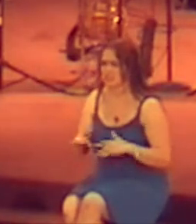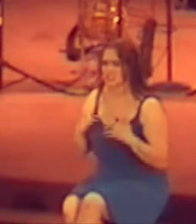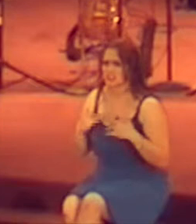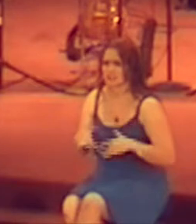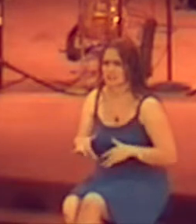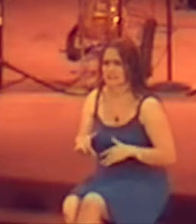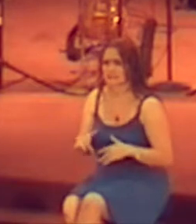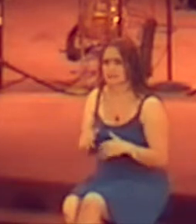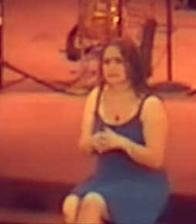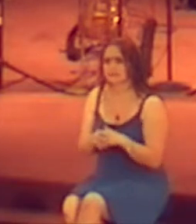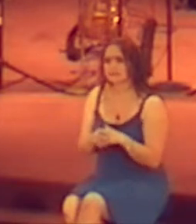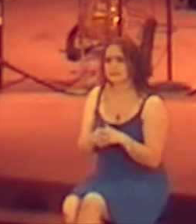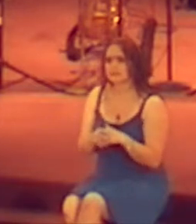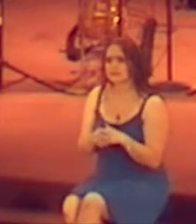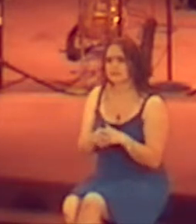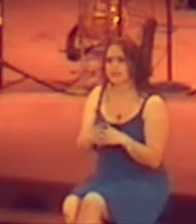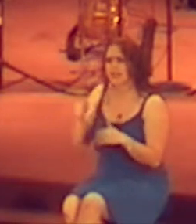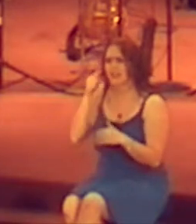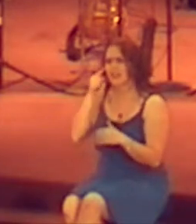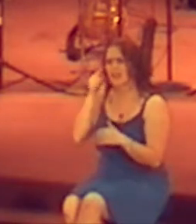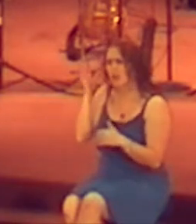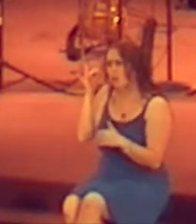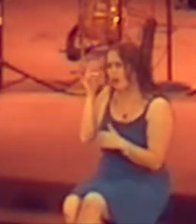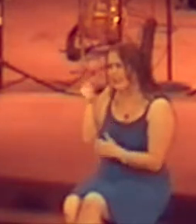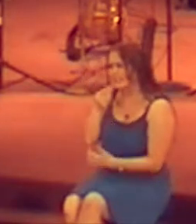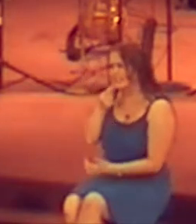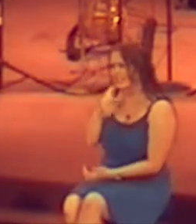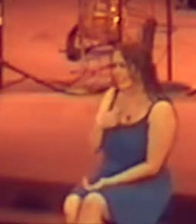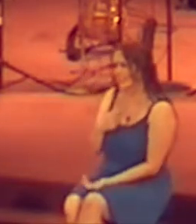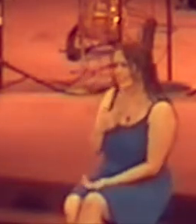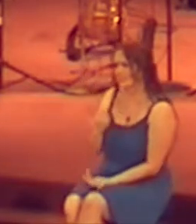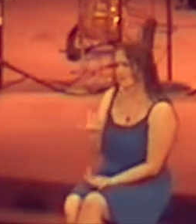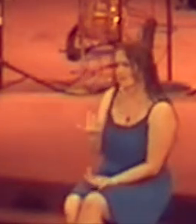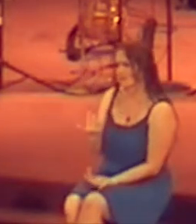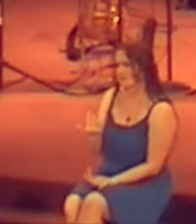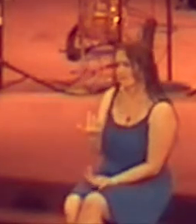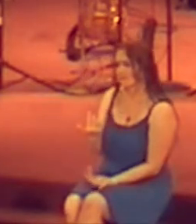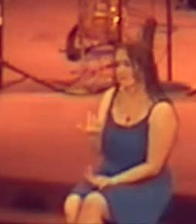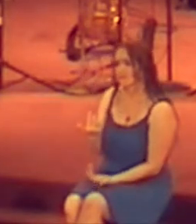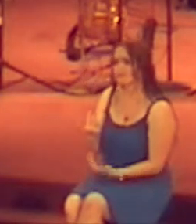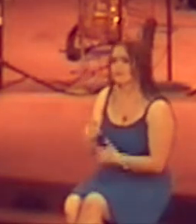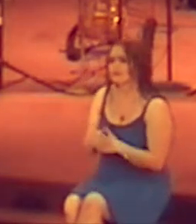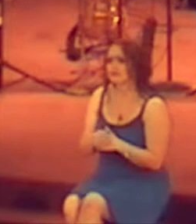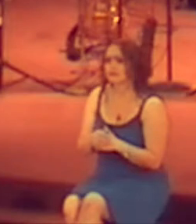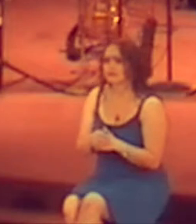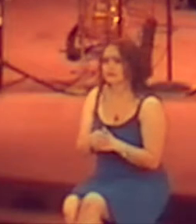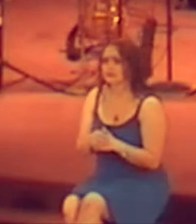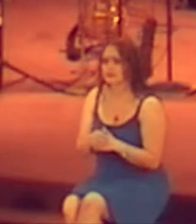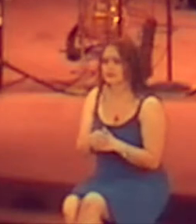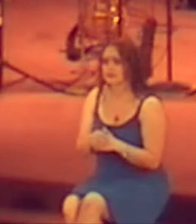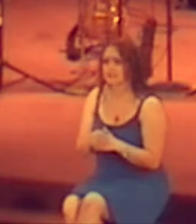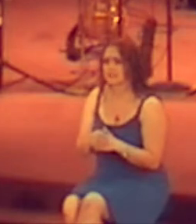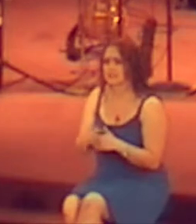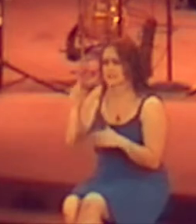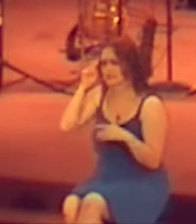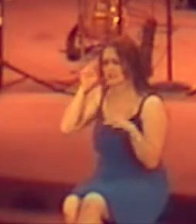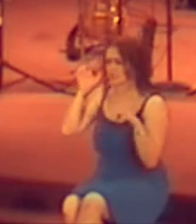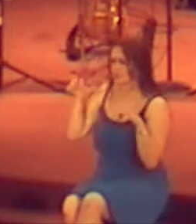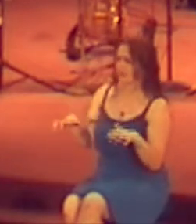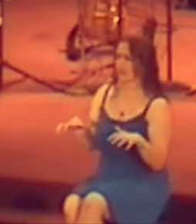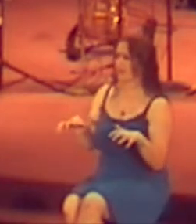that? That really hurt. We're on the other end and you're just stunned. You're in